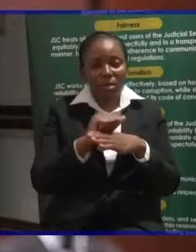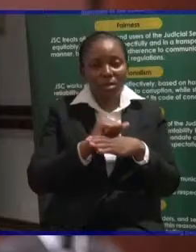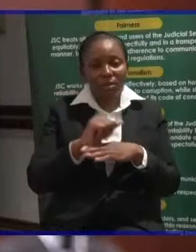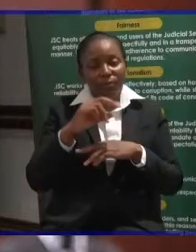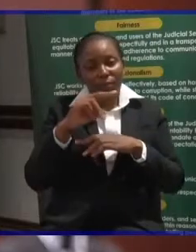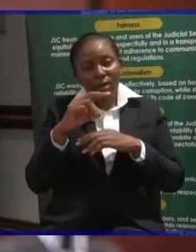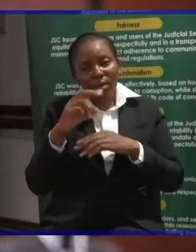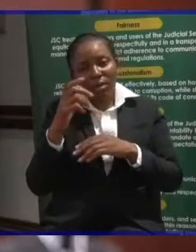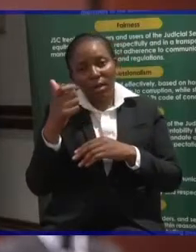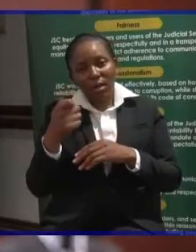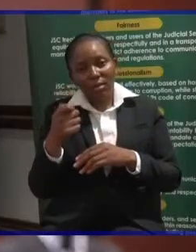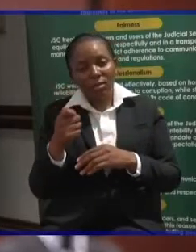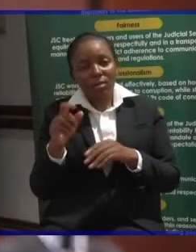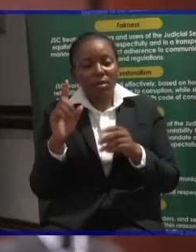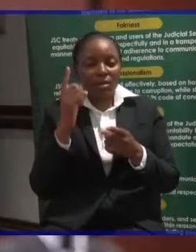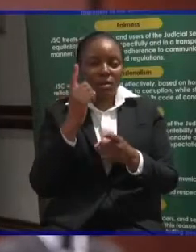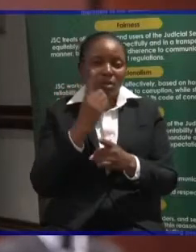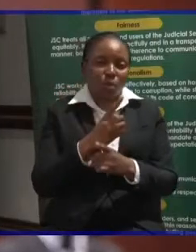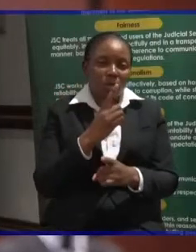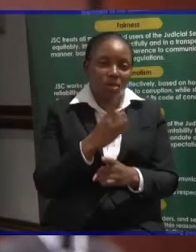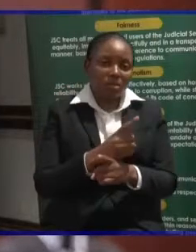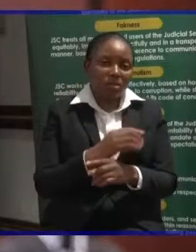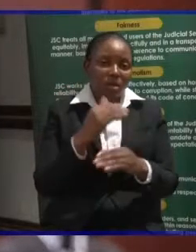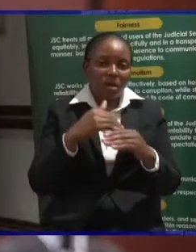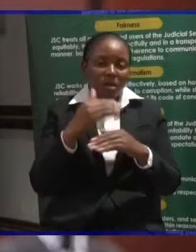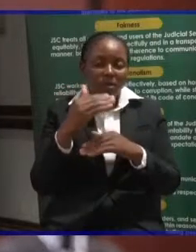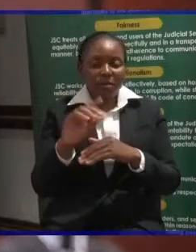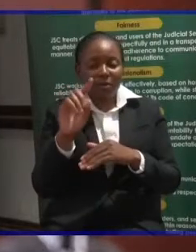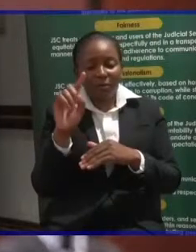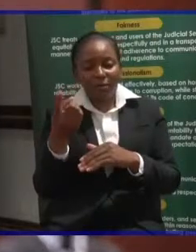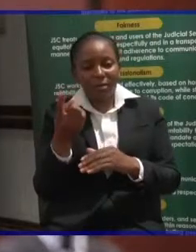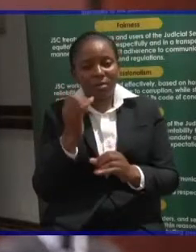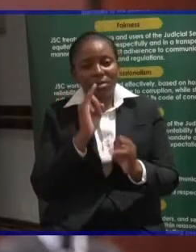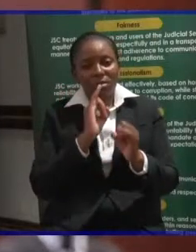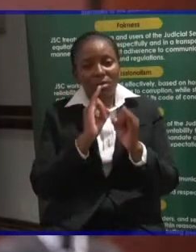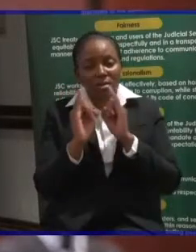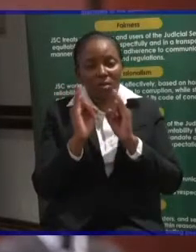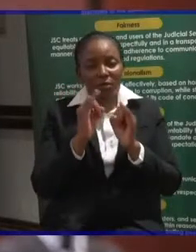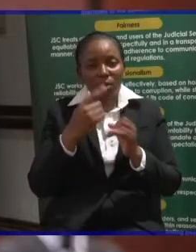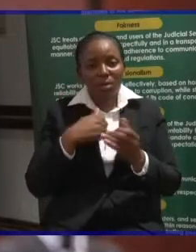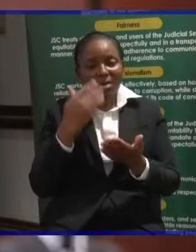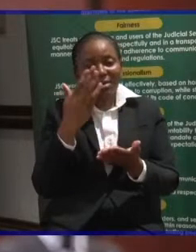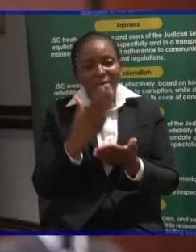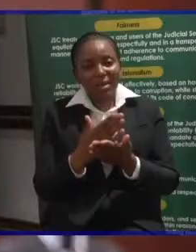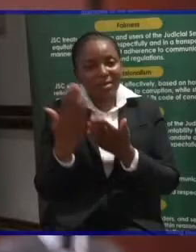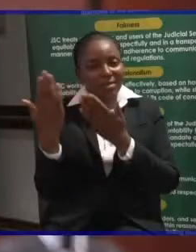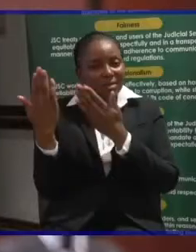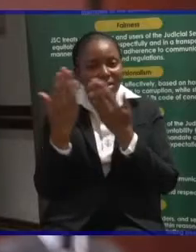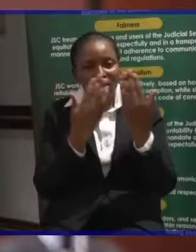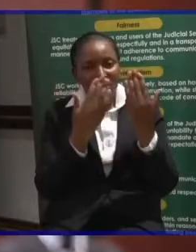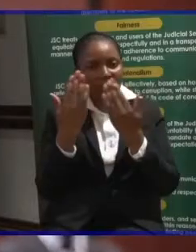the colleagues. Even after the first interviews, I started reading around.